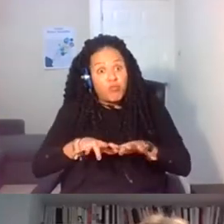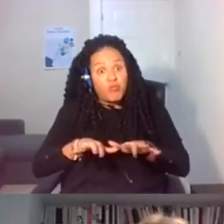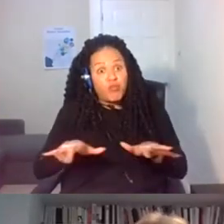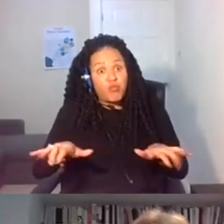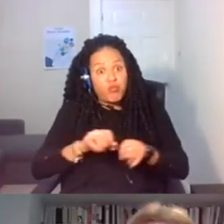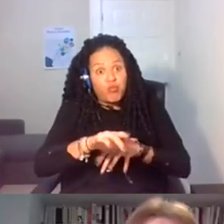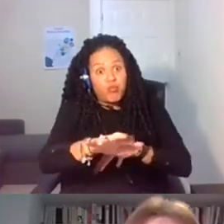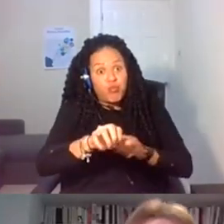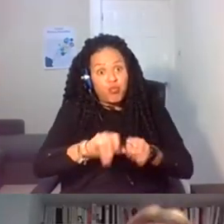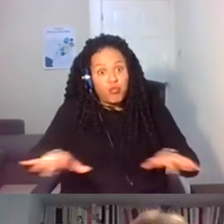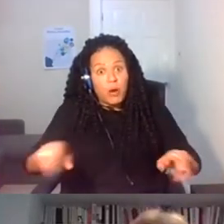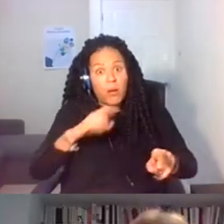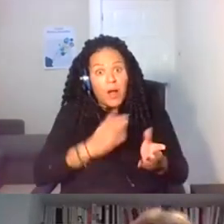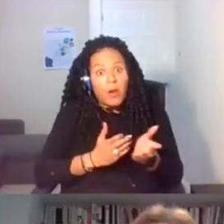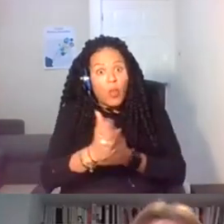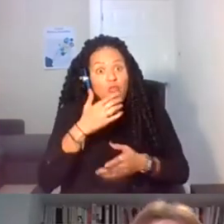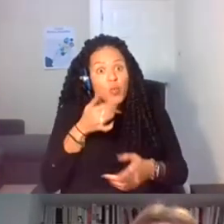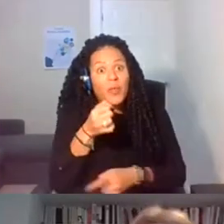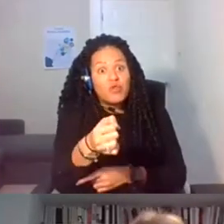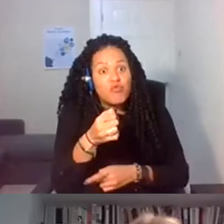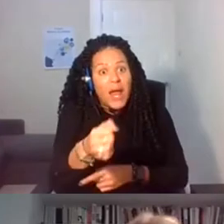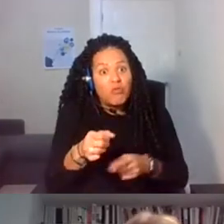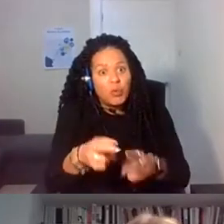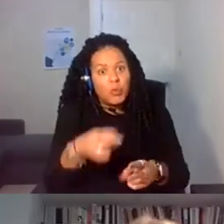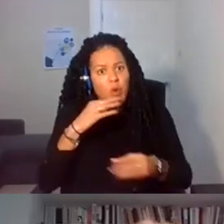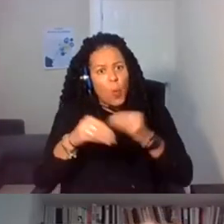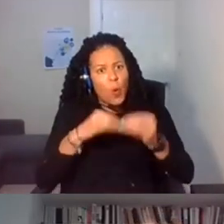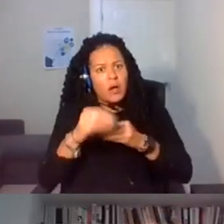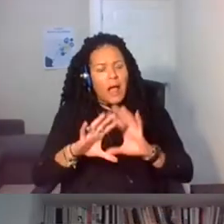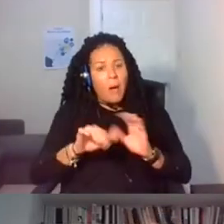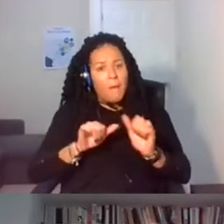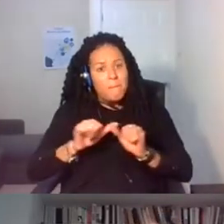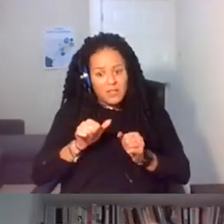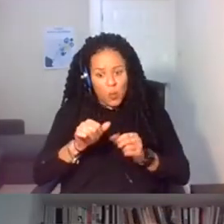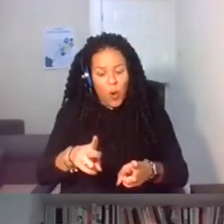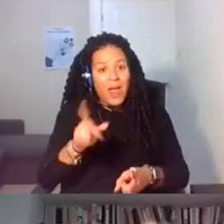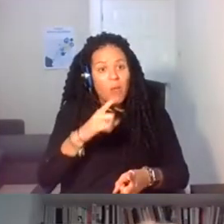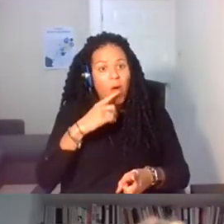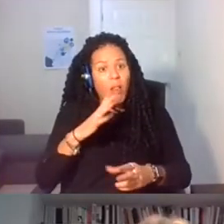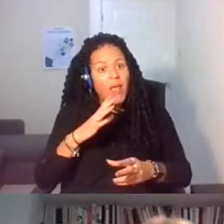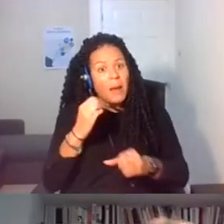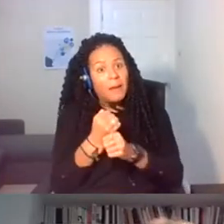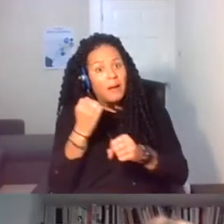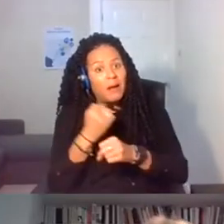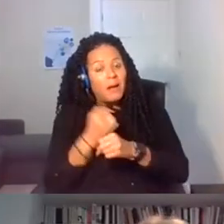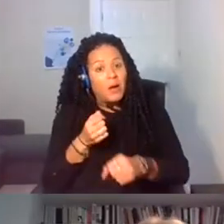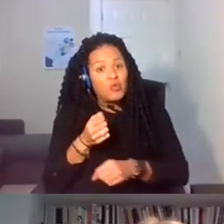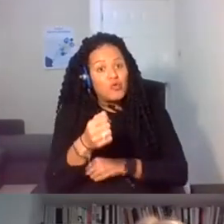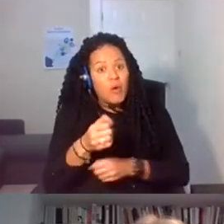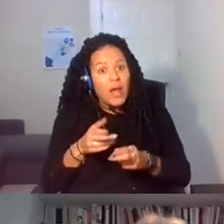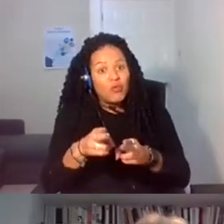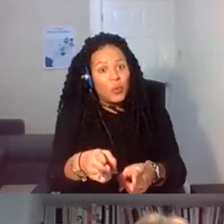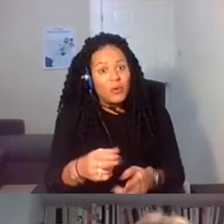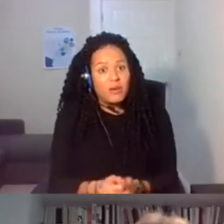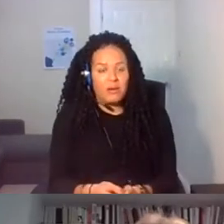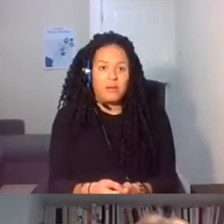along the major train routes. They worked out what the most effective way of getting there would be. I mean, they are extraordinary organisms, and I would just love